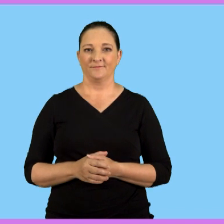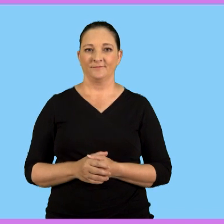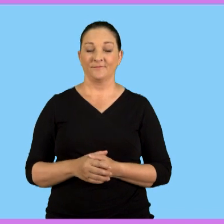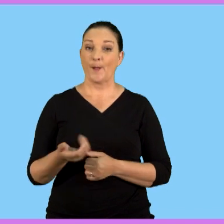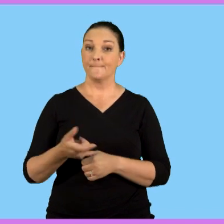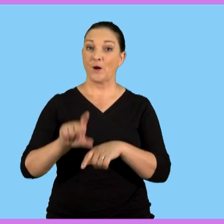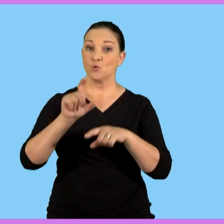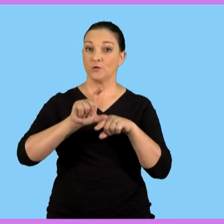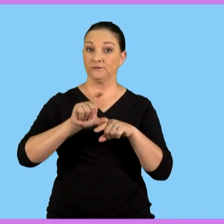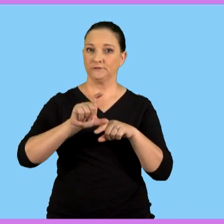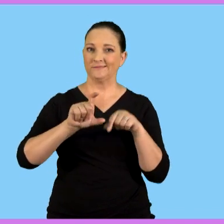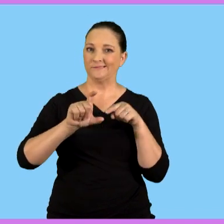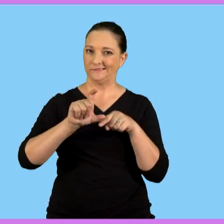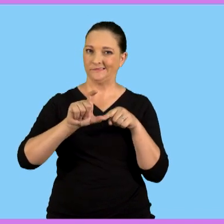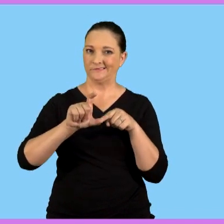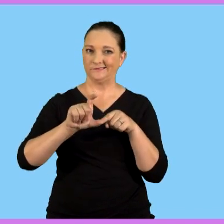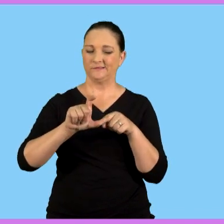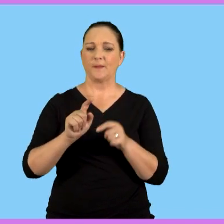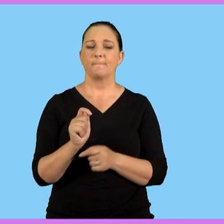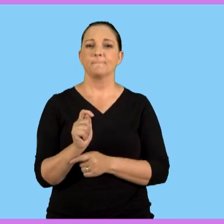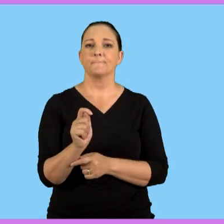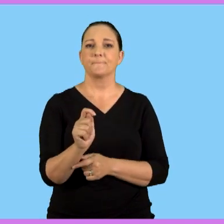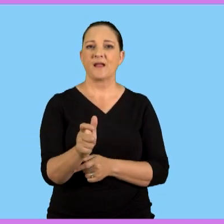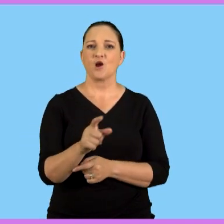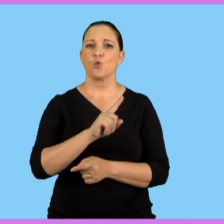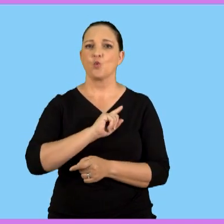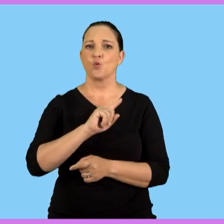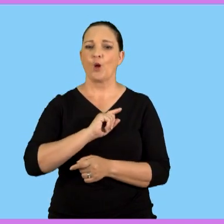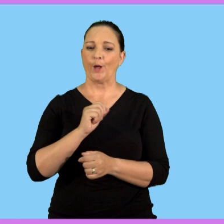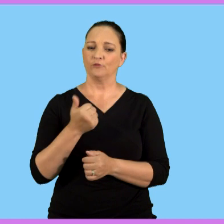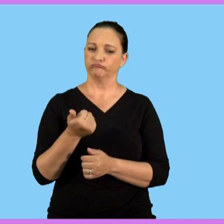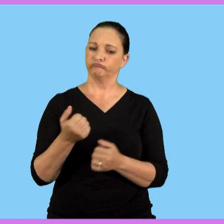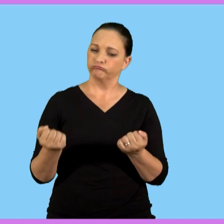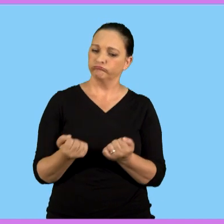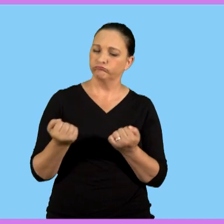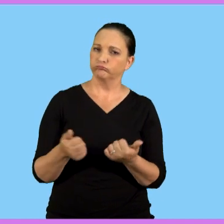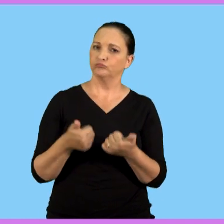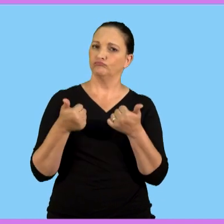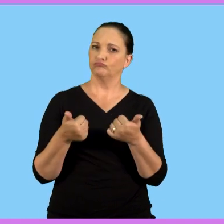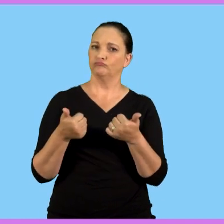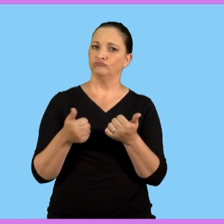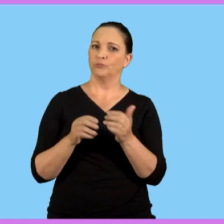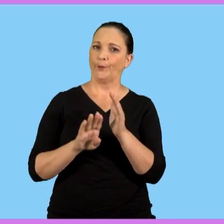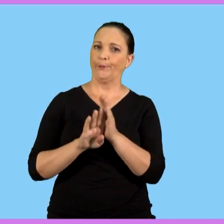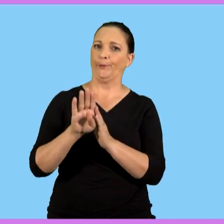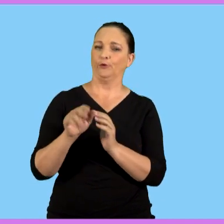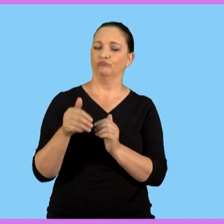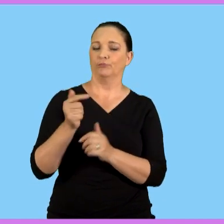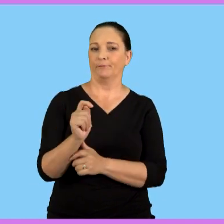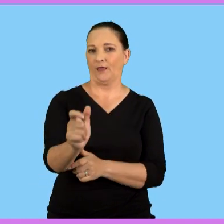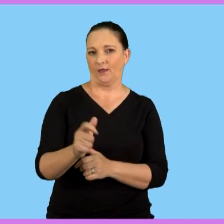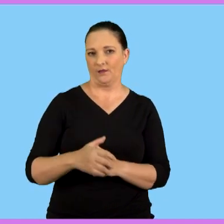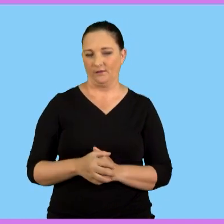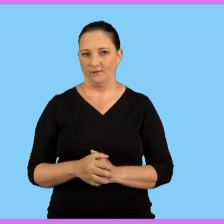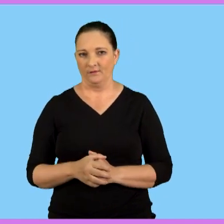Right, then we've got bonus, money paid to an employee as a reward for good performance.